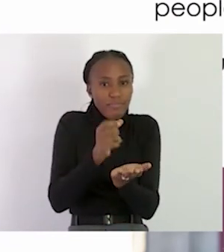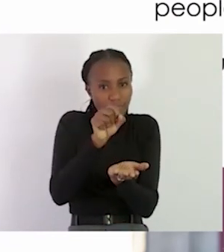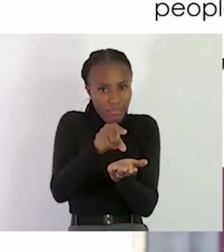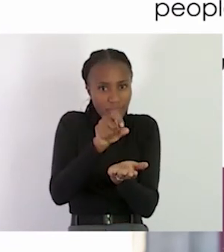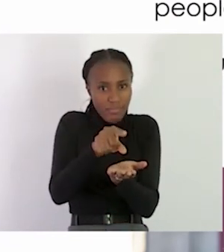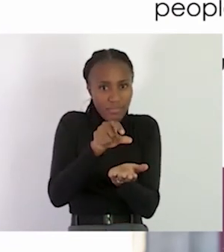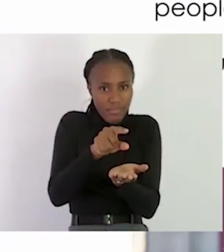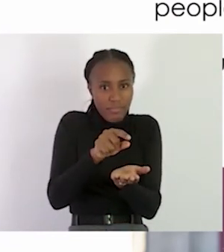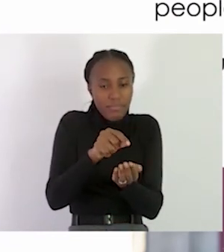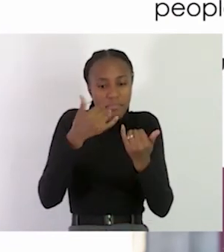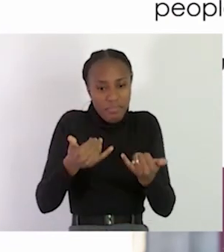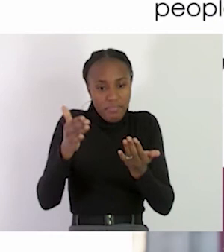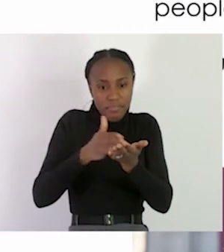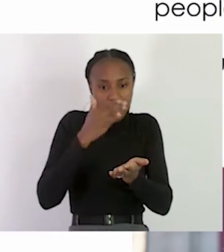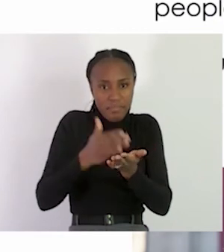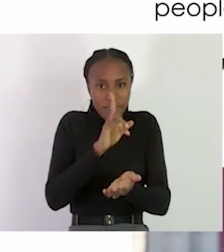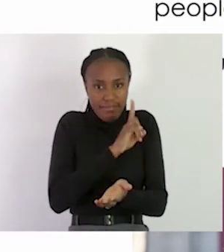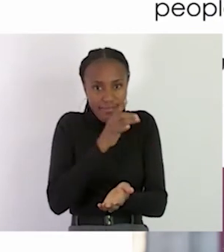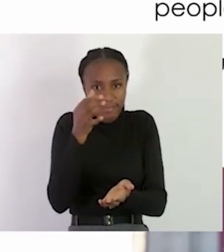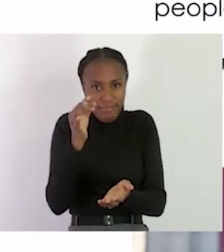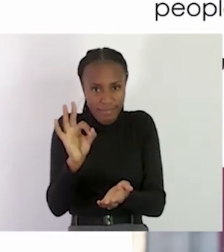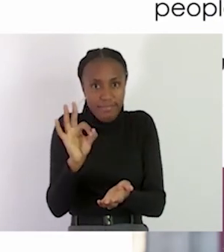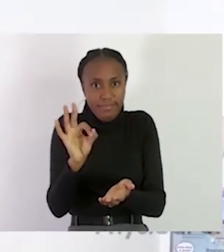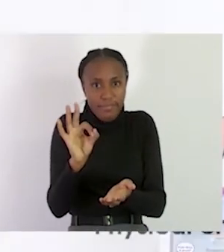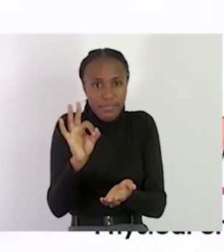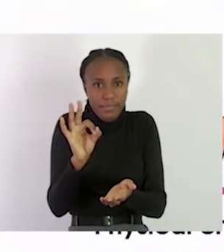Let us all turn to page 19.